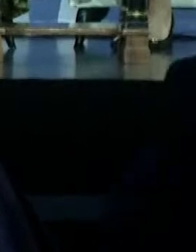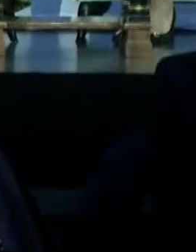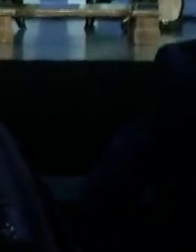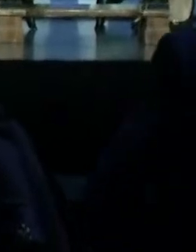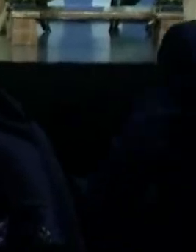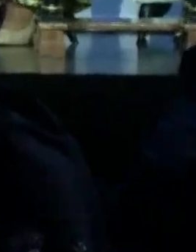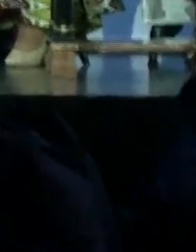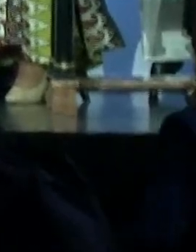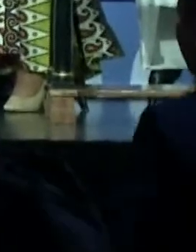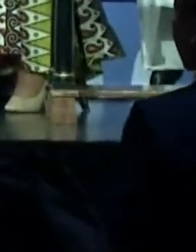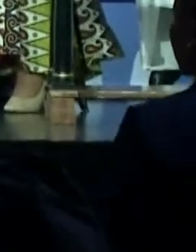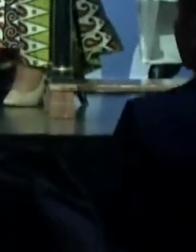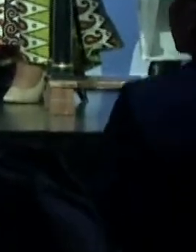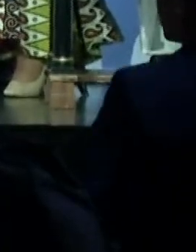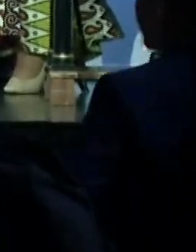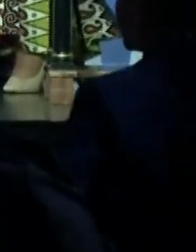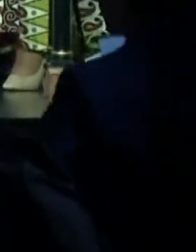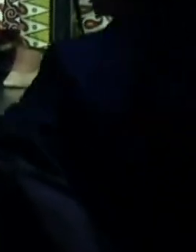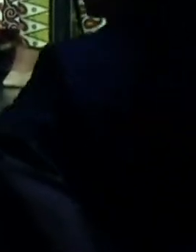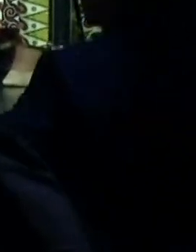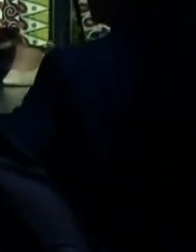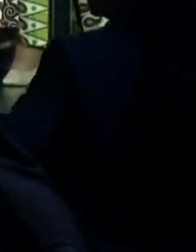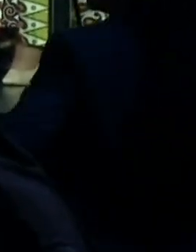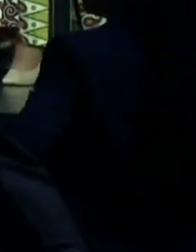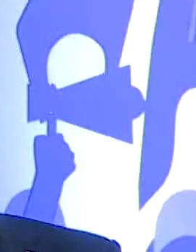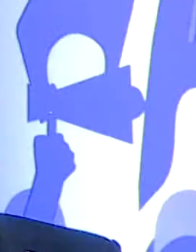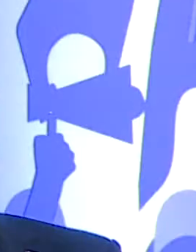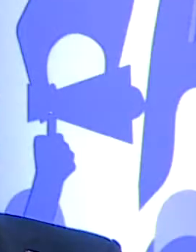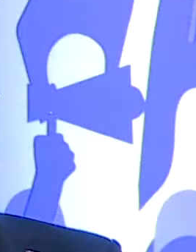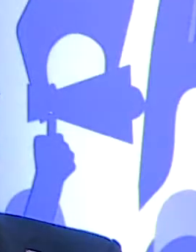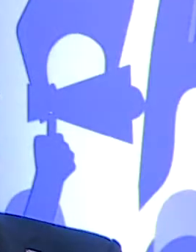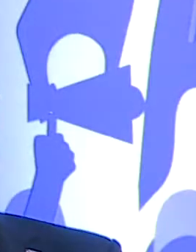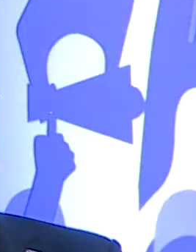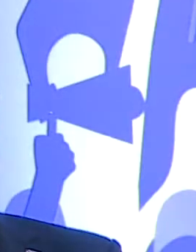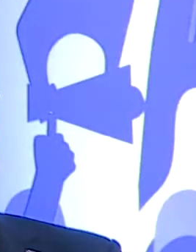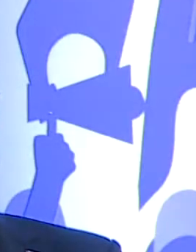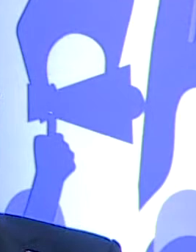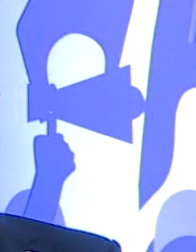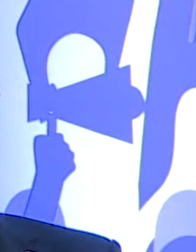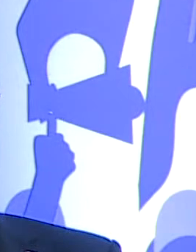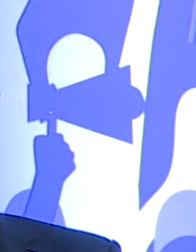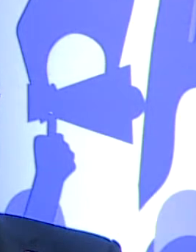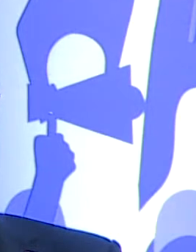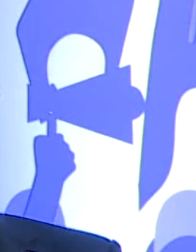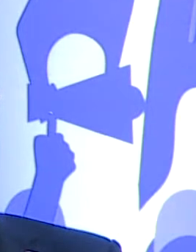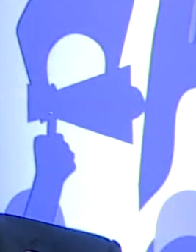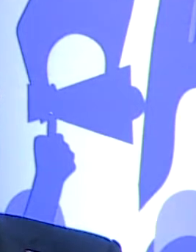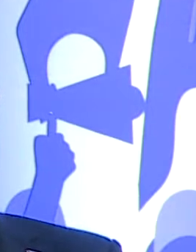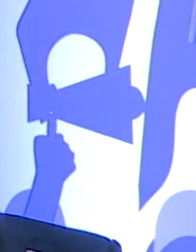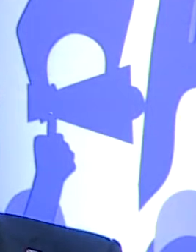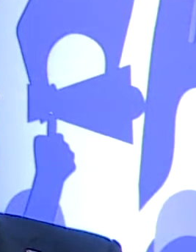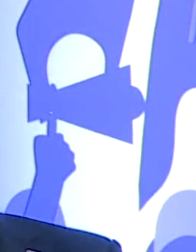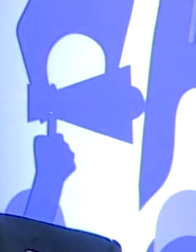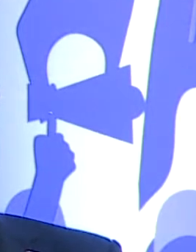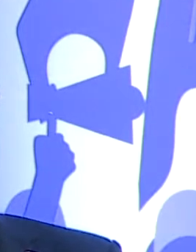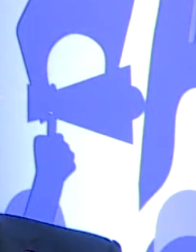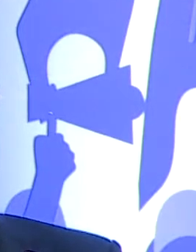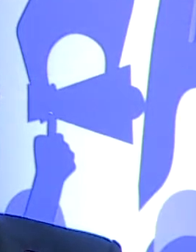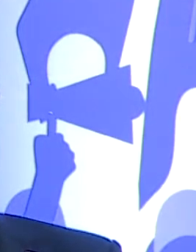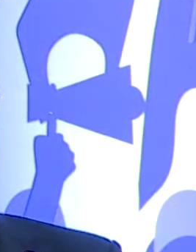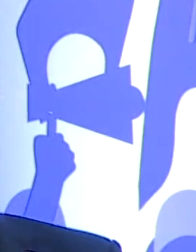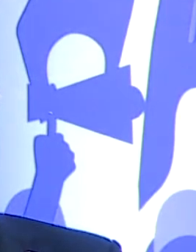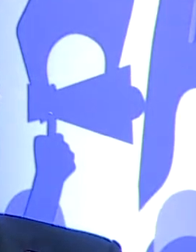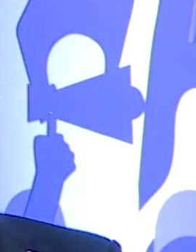the two co-chairs for this excellent intergenerational collaboration that you have, because both voices